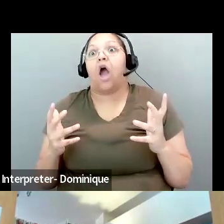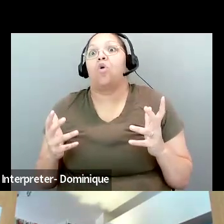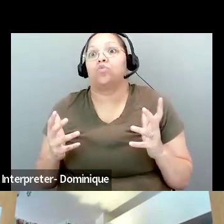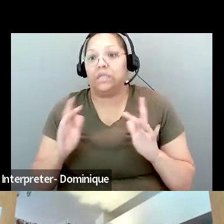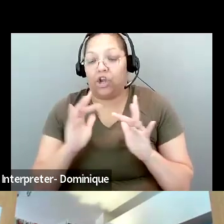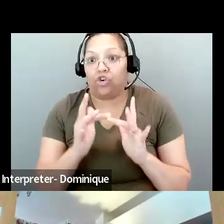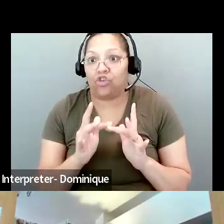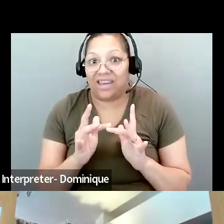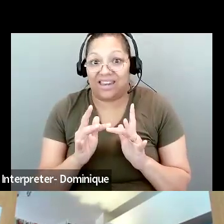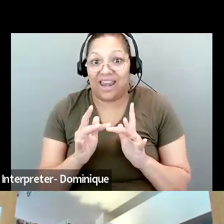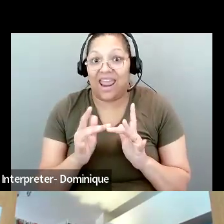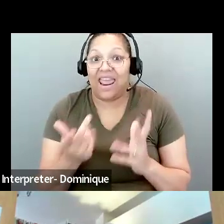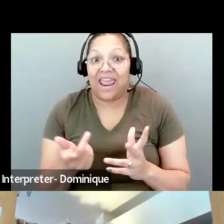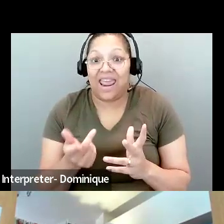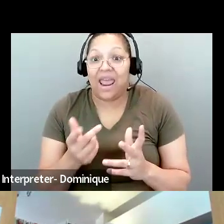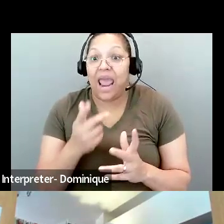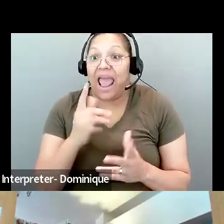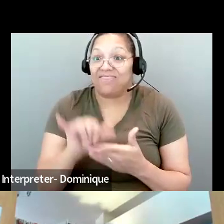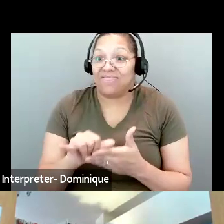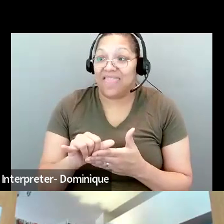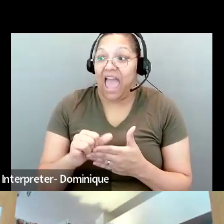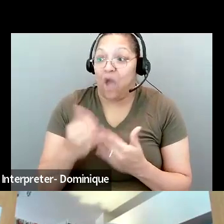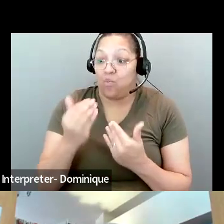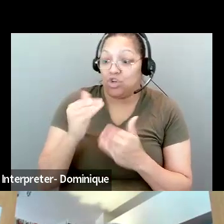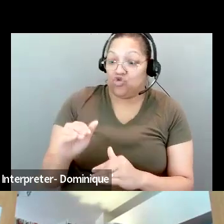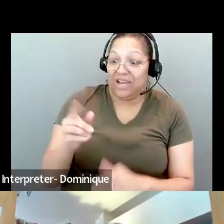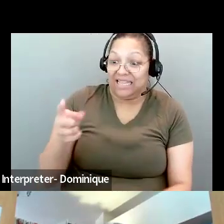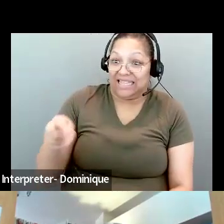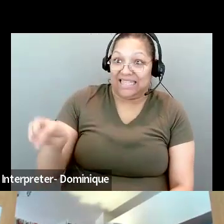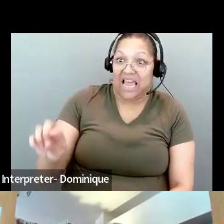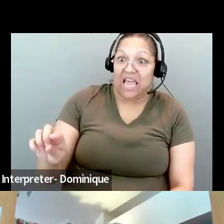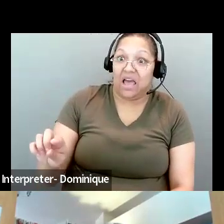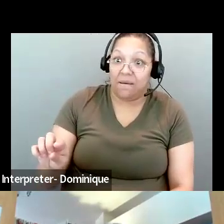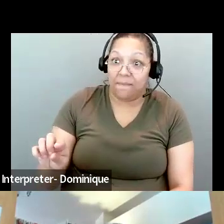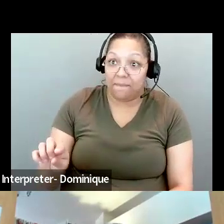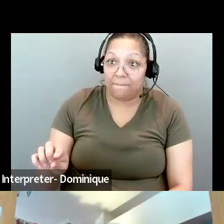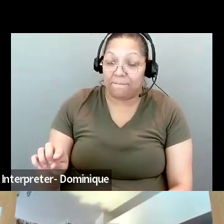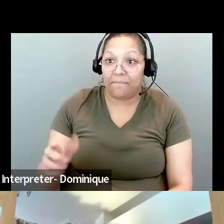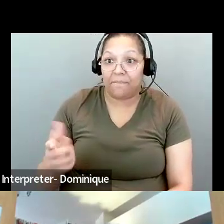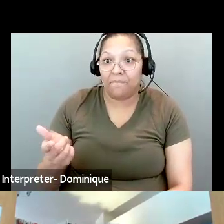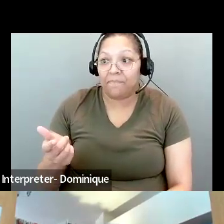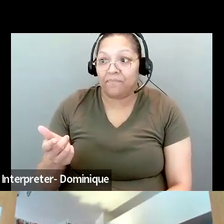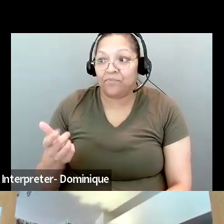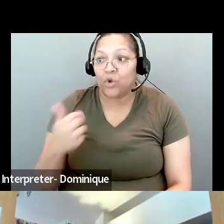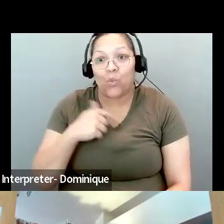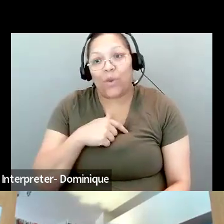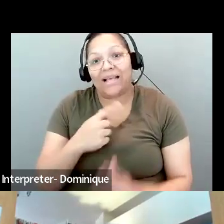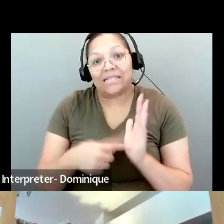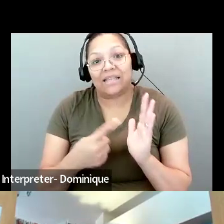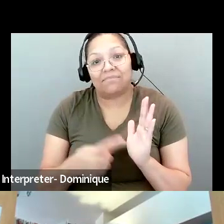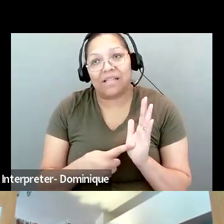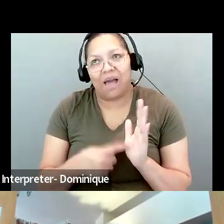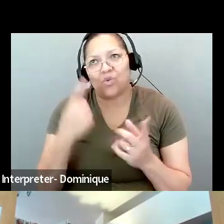internet at all, and that restricts us, restricts them. And, you know, we end up sometimes